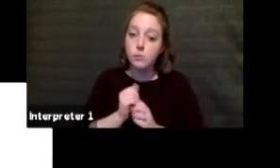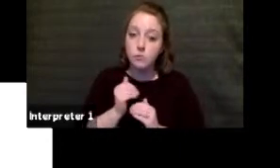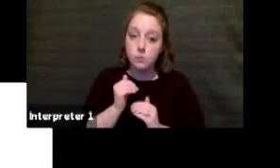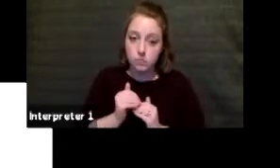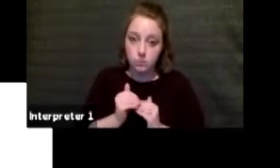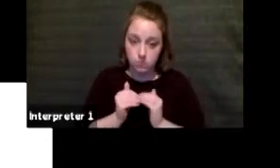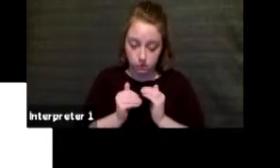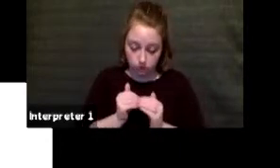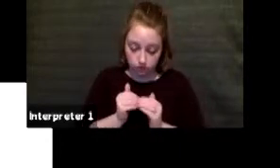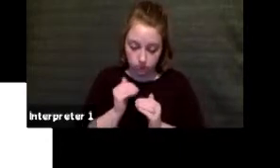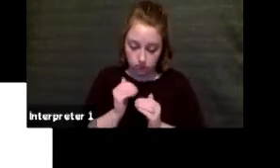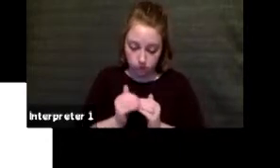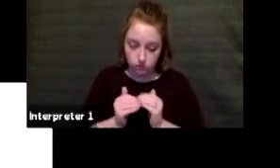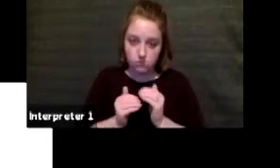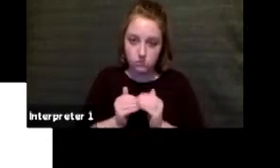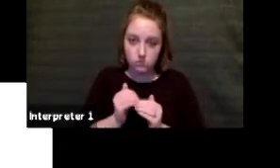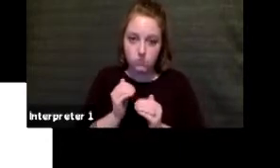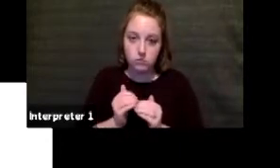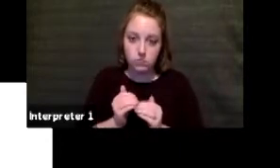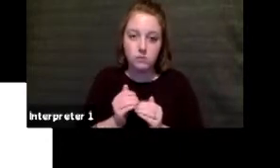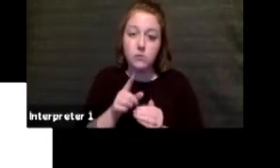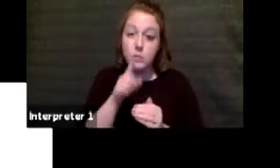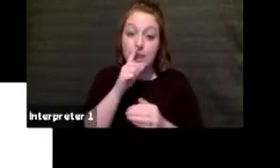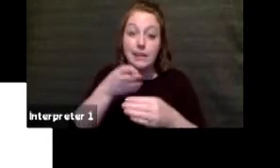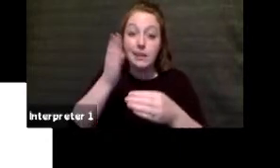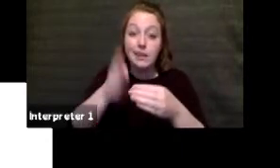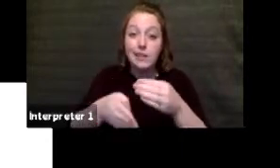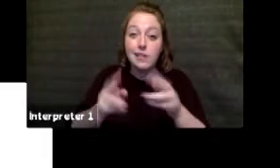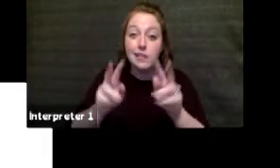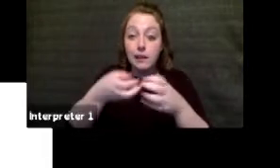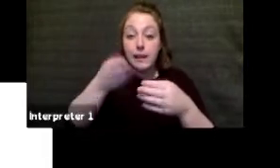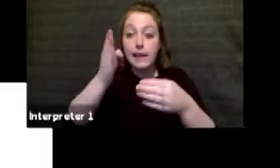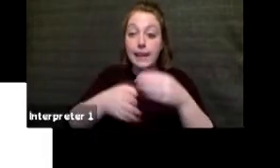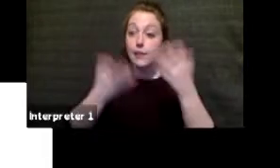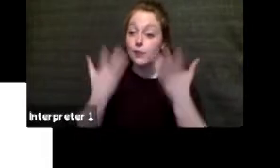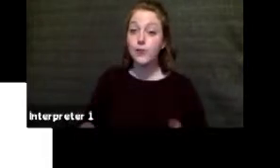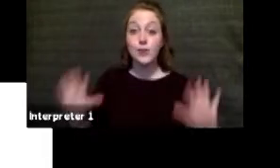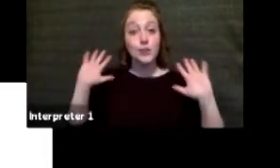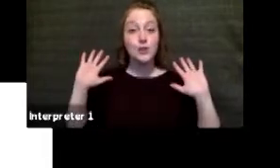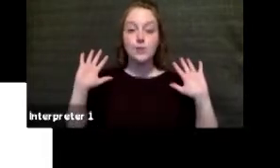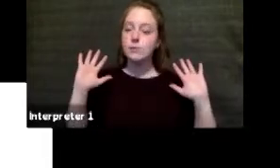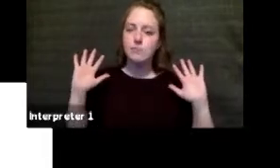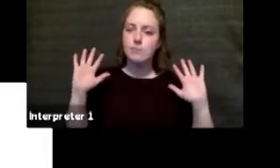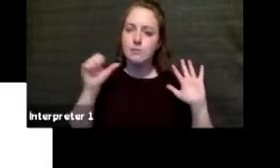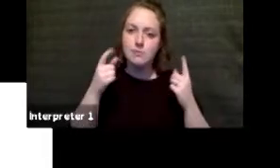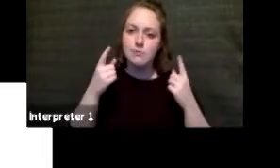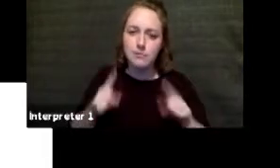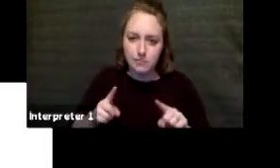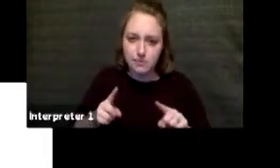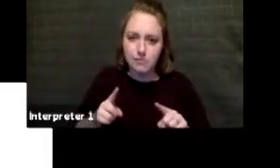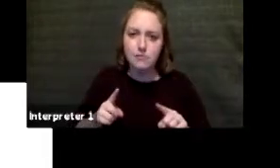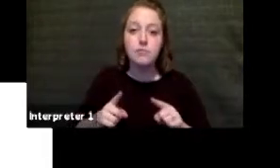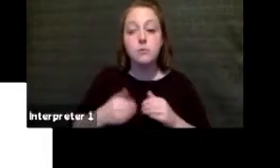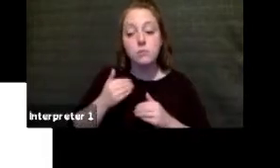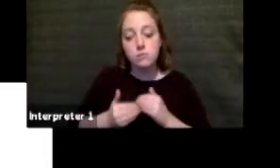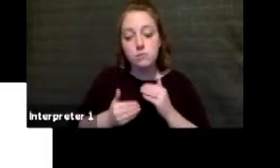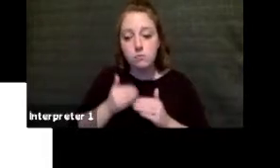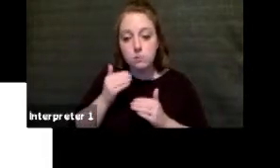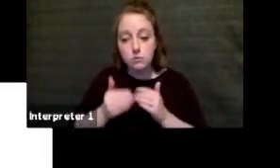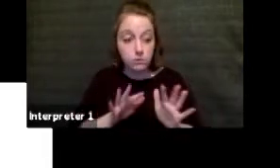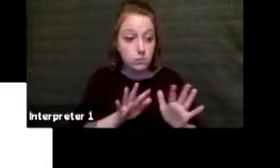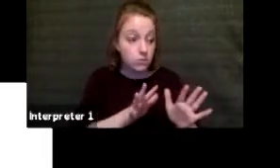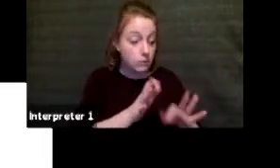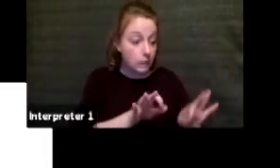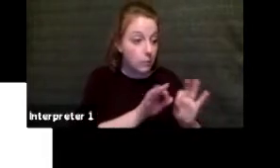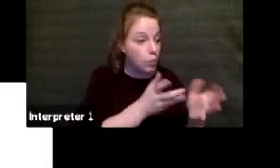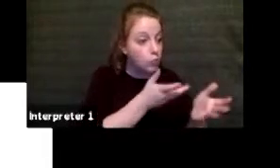end. You, you really should be continually working on improving your facilities, and it, it's